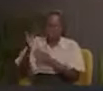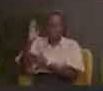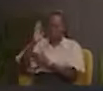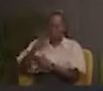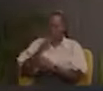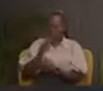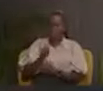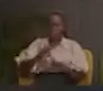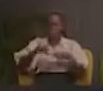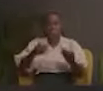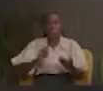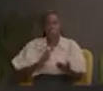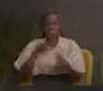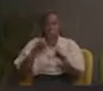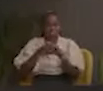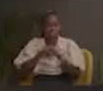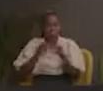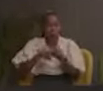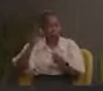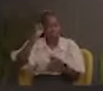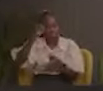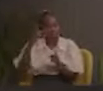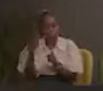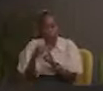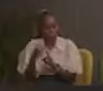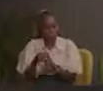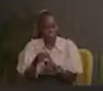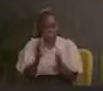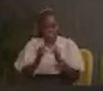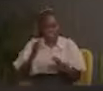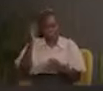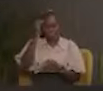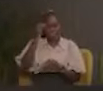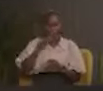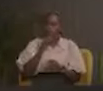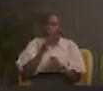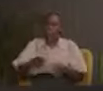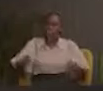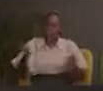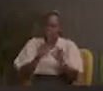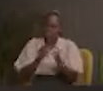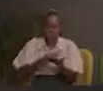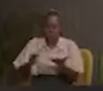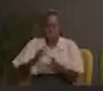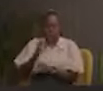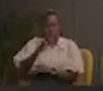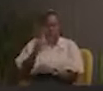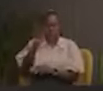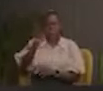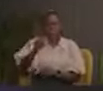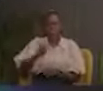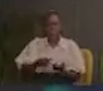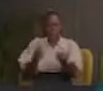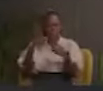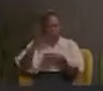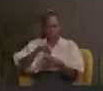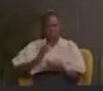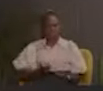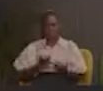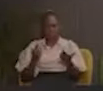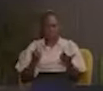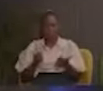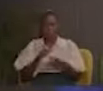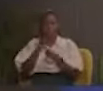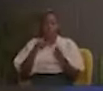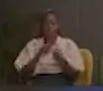us access to his word. If knowledge were not important, the Holy Spirit will have no ministry in our lives. The Bible says, when he, the Spirit of